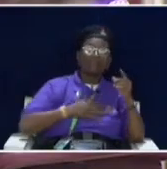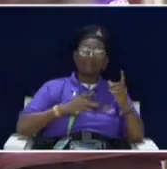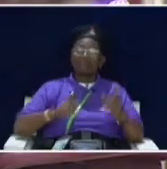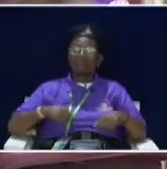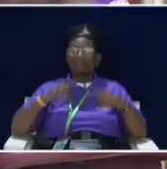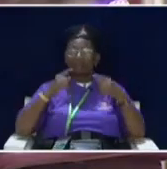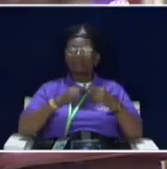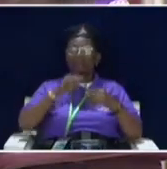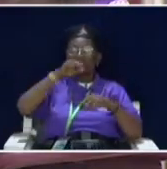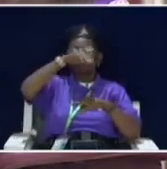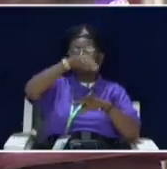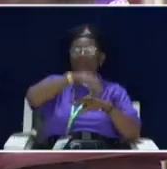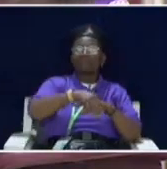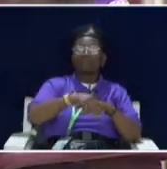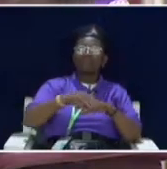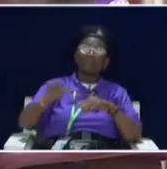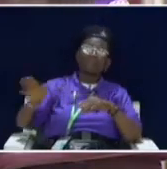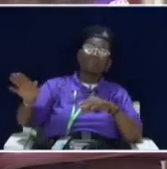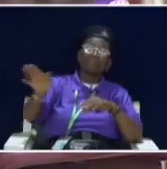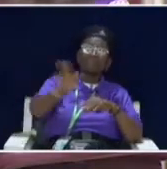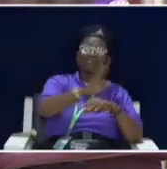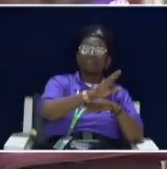colleagues will soon be coming to ask